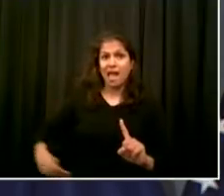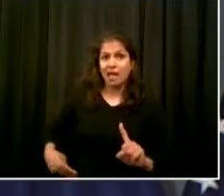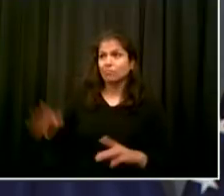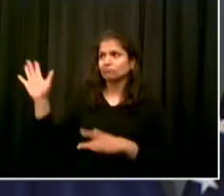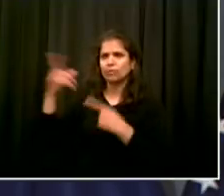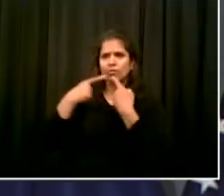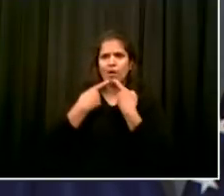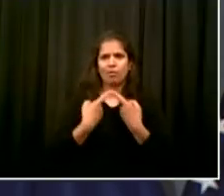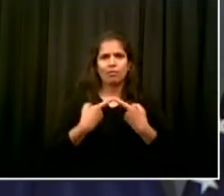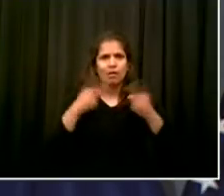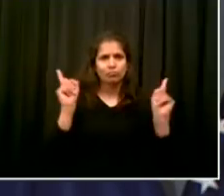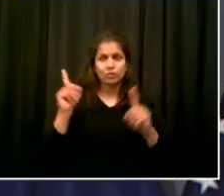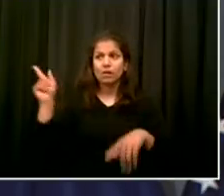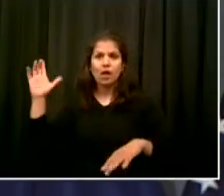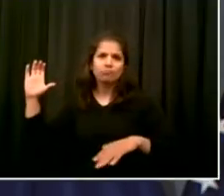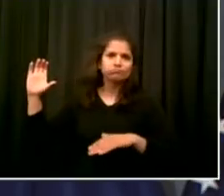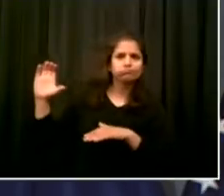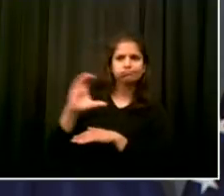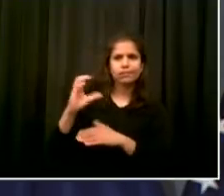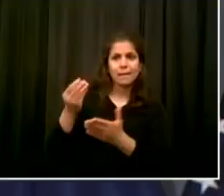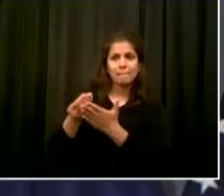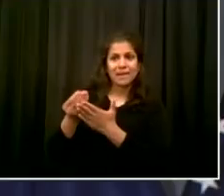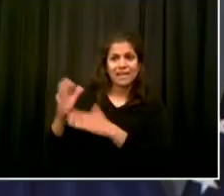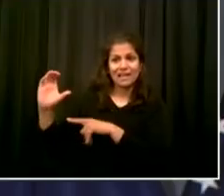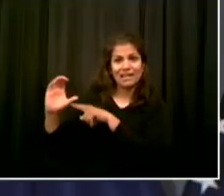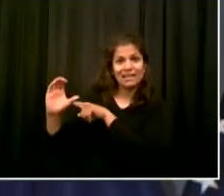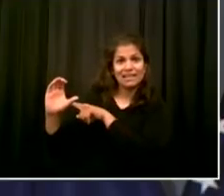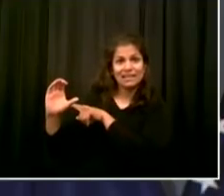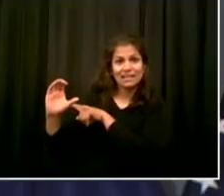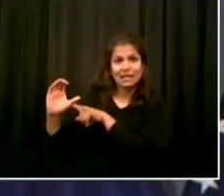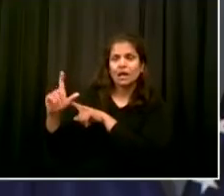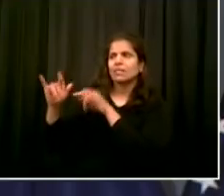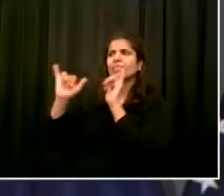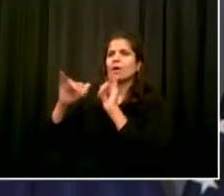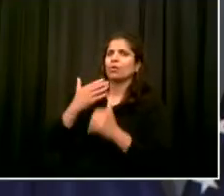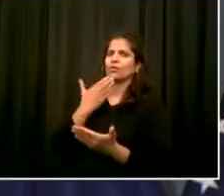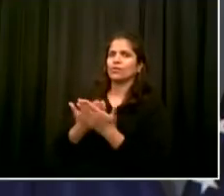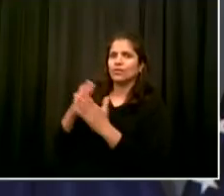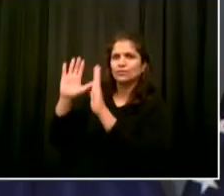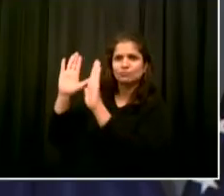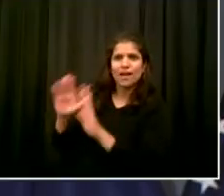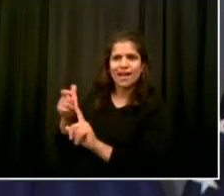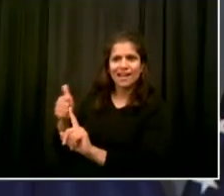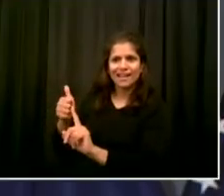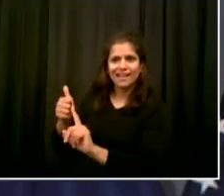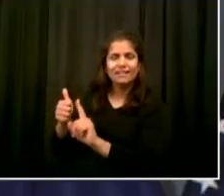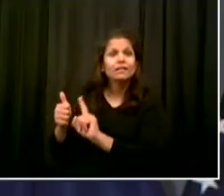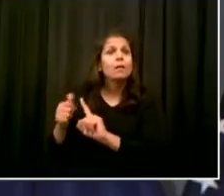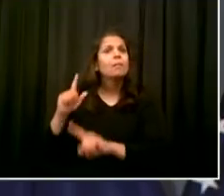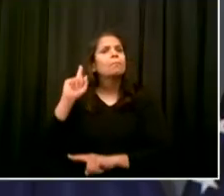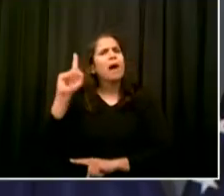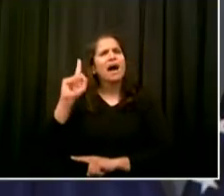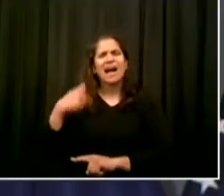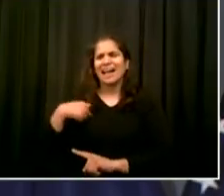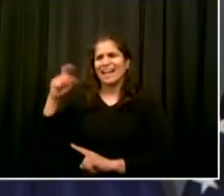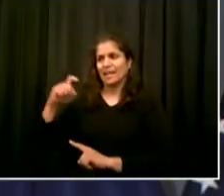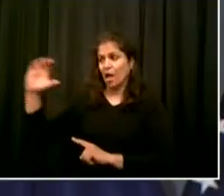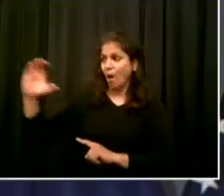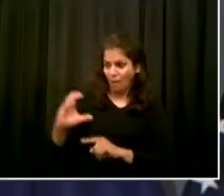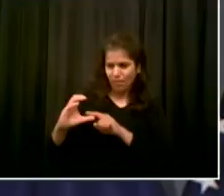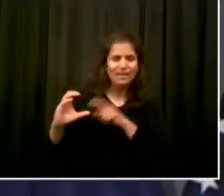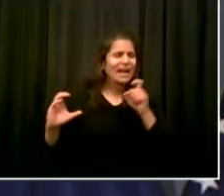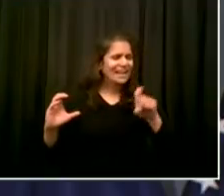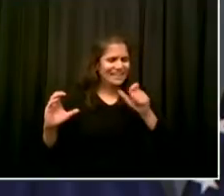order to really produce the results that we ultimately all want to see the day that we can report 0 homicides in the city of New